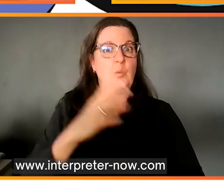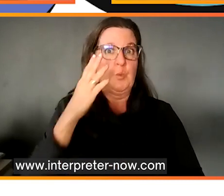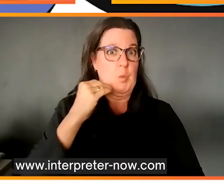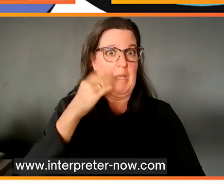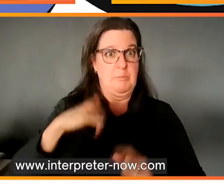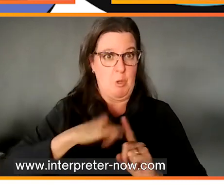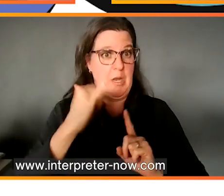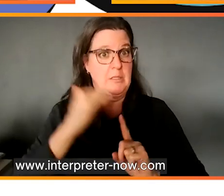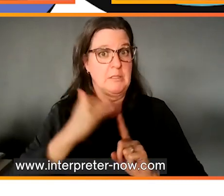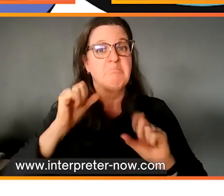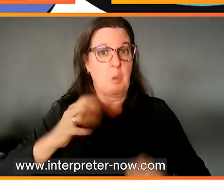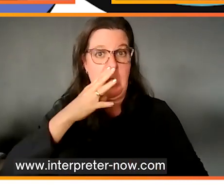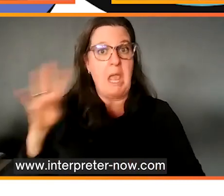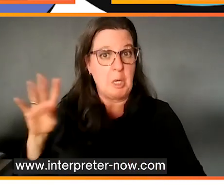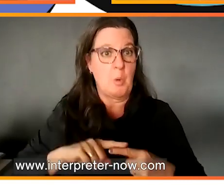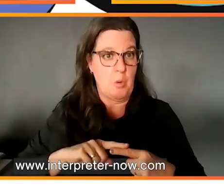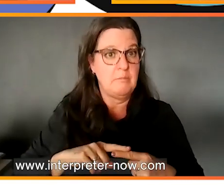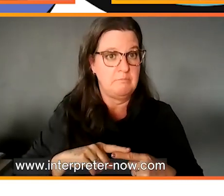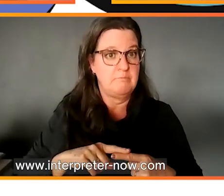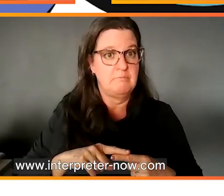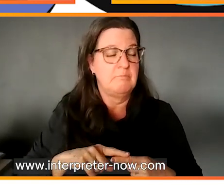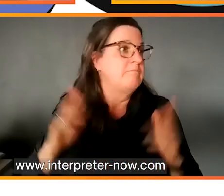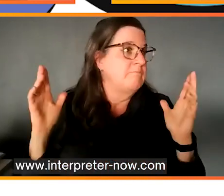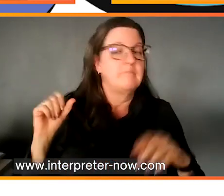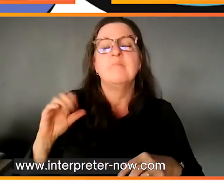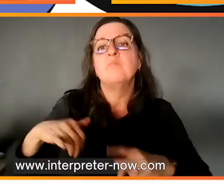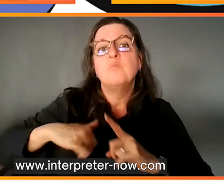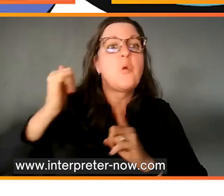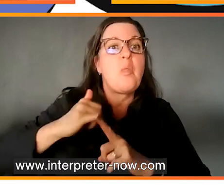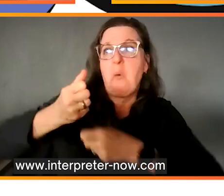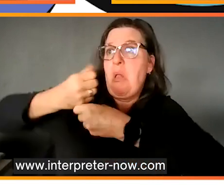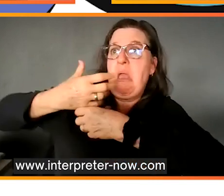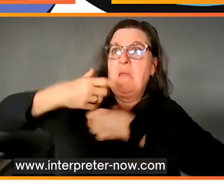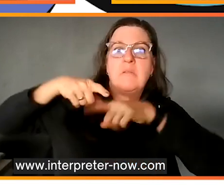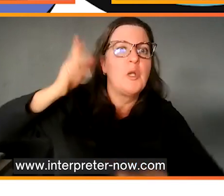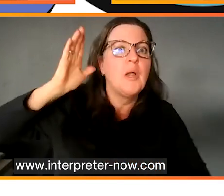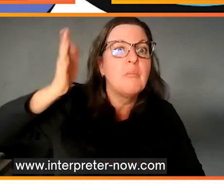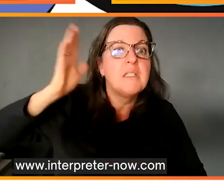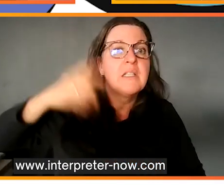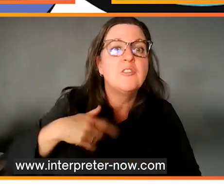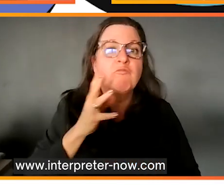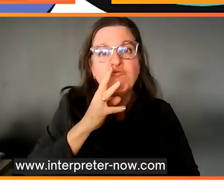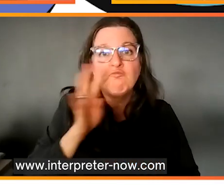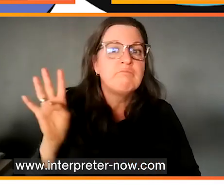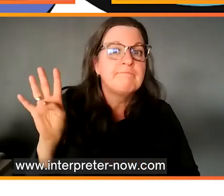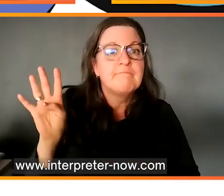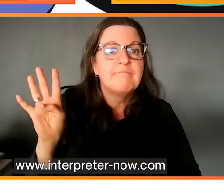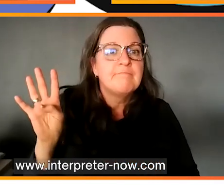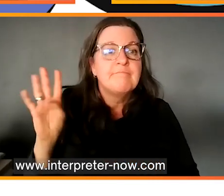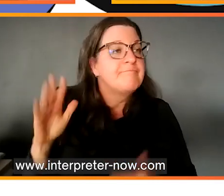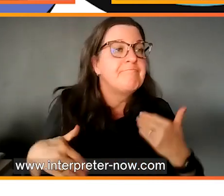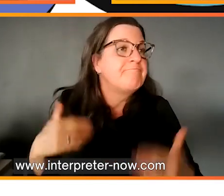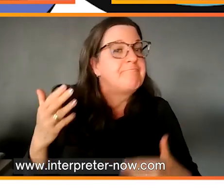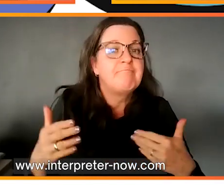Or you can enlist, and you can get some help, and, talk to some people maybe who were at the meeting. If it's a